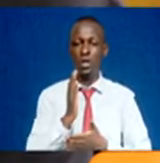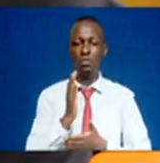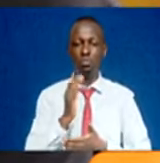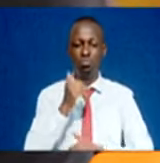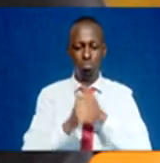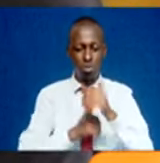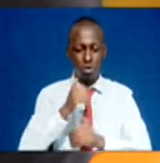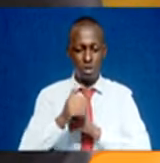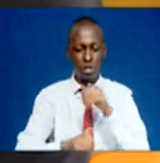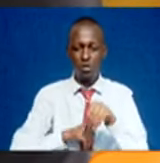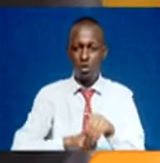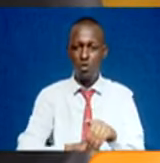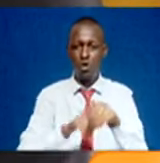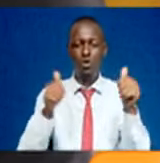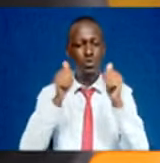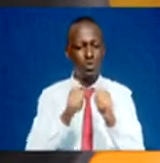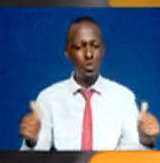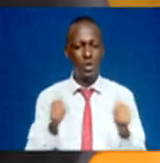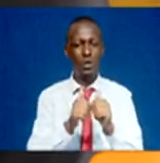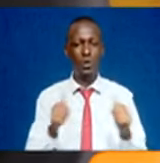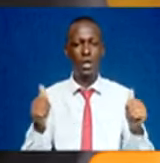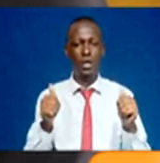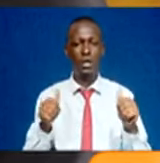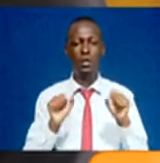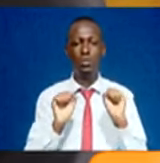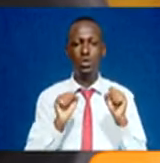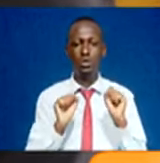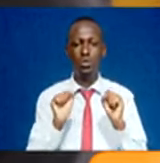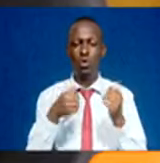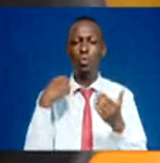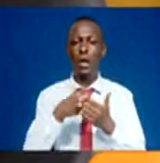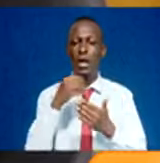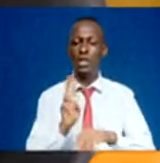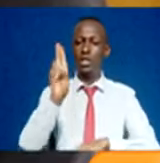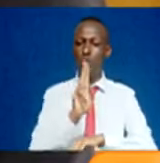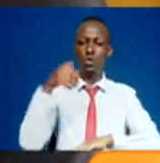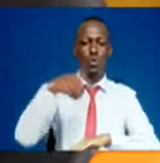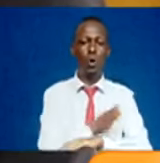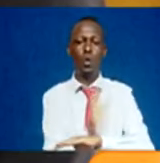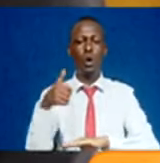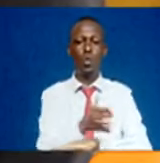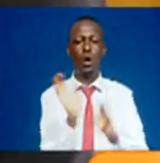mikakati mwafaka inawekwa ili kuzuia utumizi mbaya wa fedha.